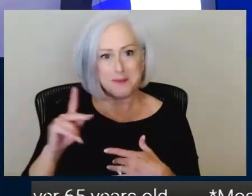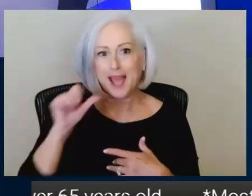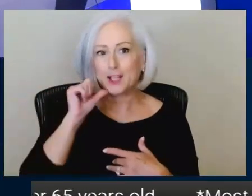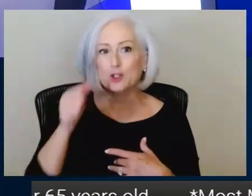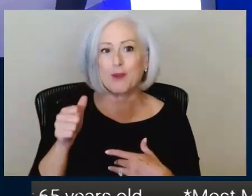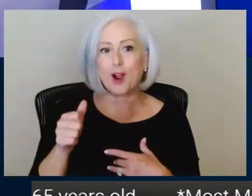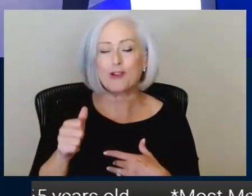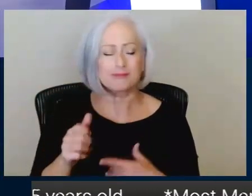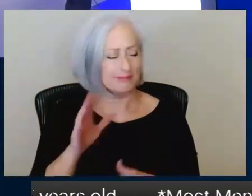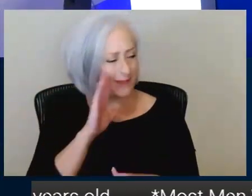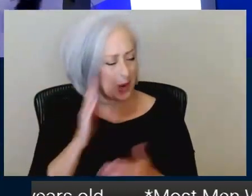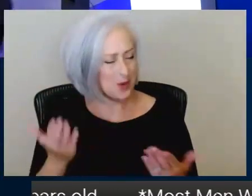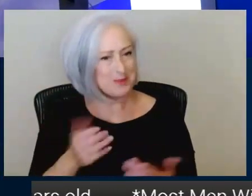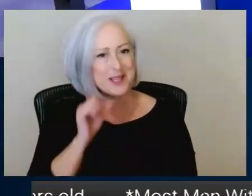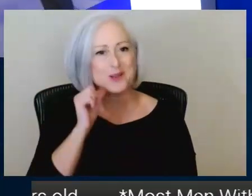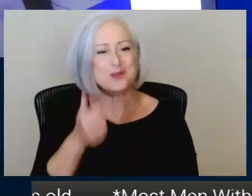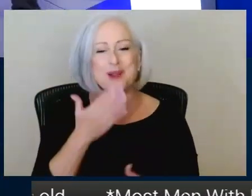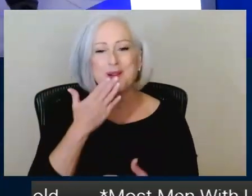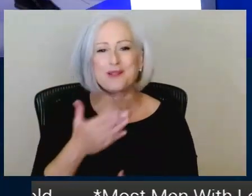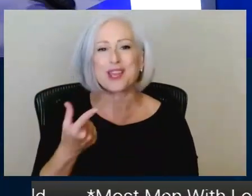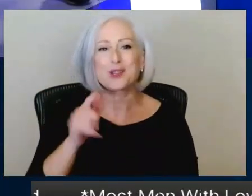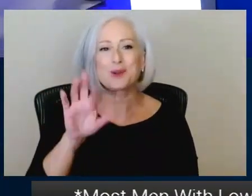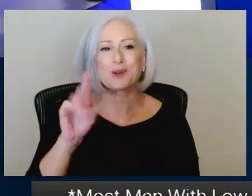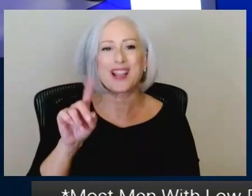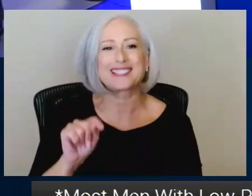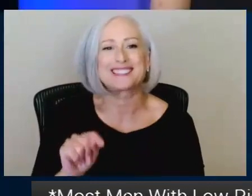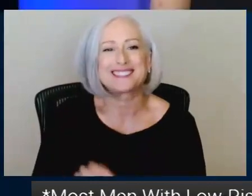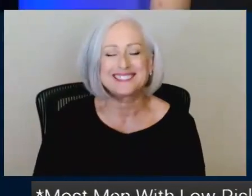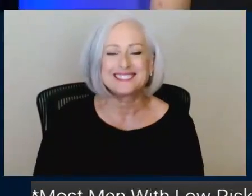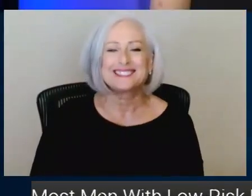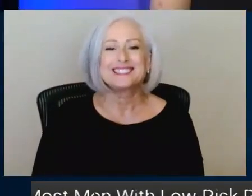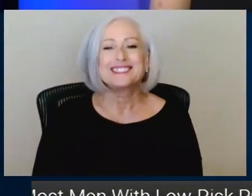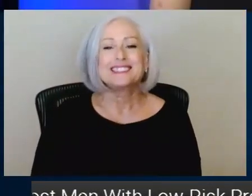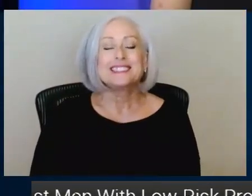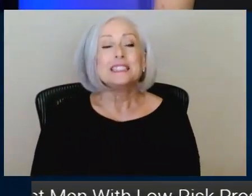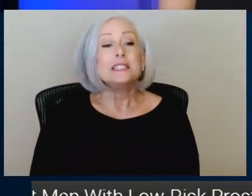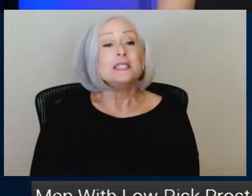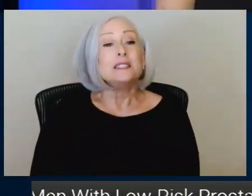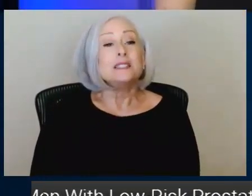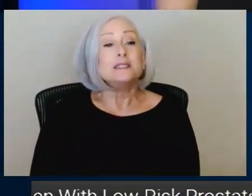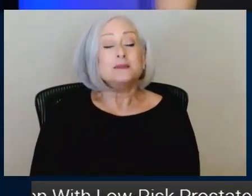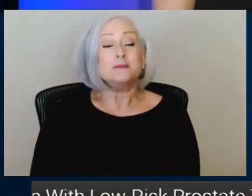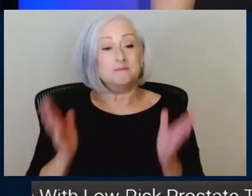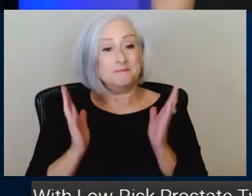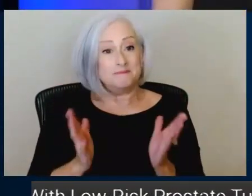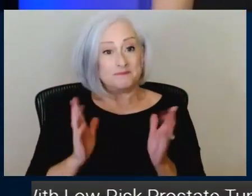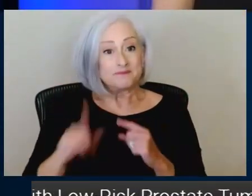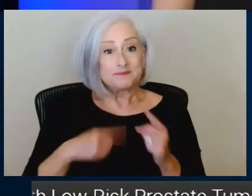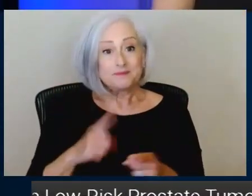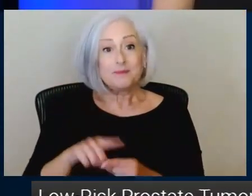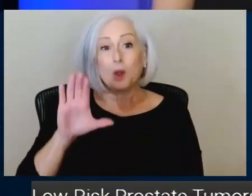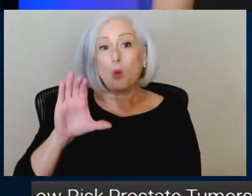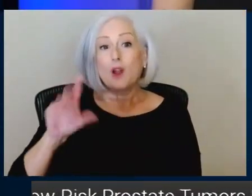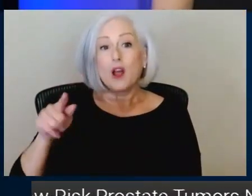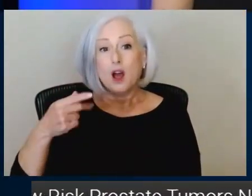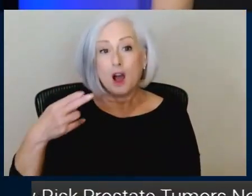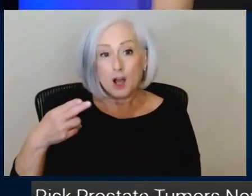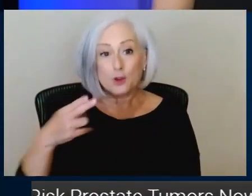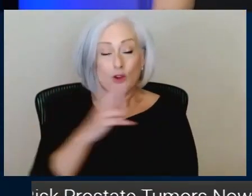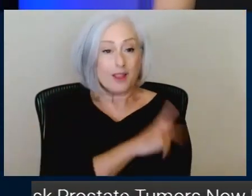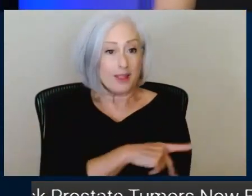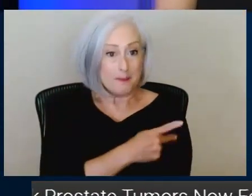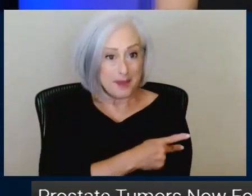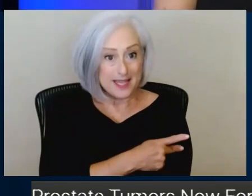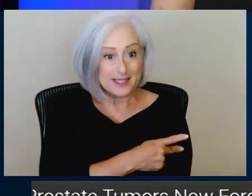all right. Thanks to Grant. Thank you, Grant. Everybody. All right. Well, we've been talking about our 100th focused ultrasound patient,